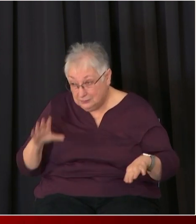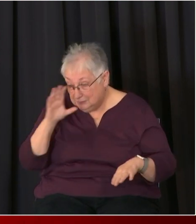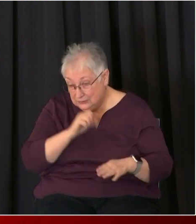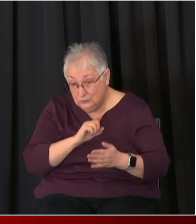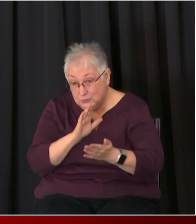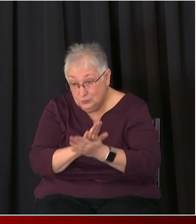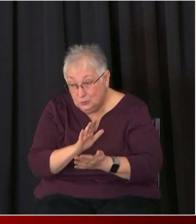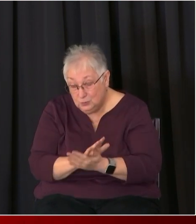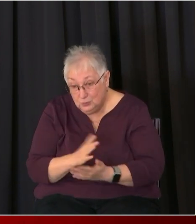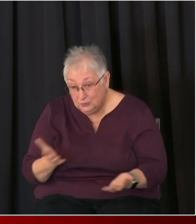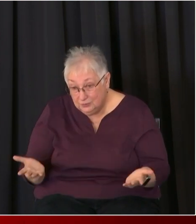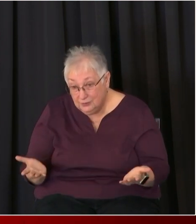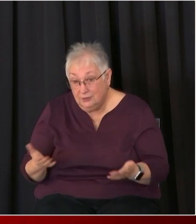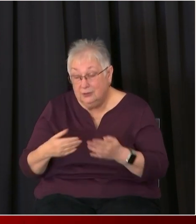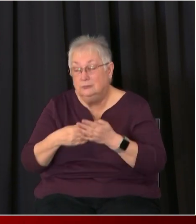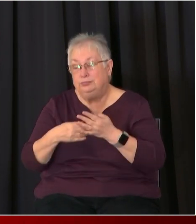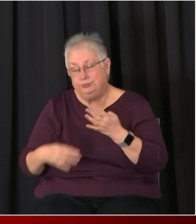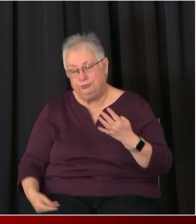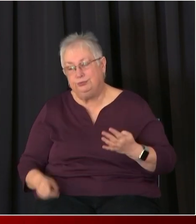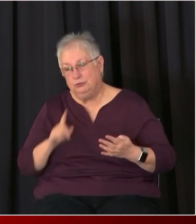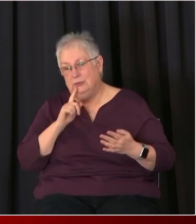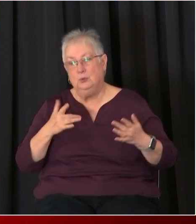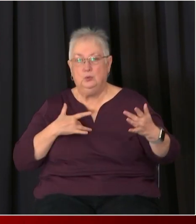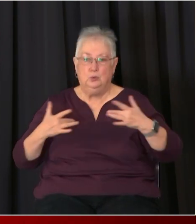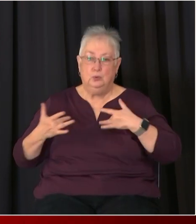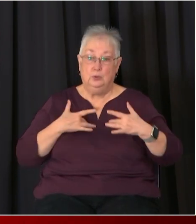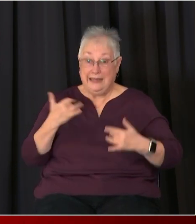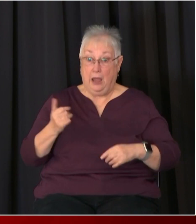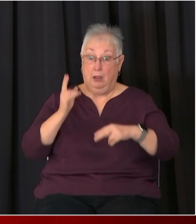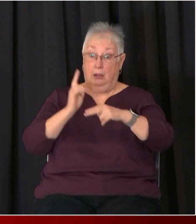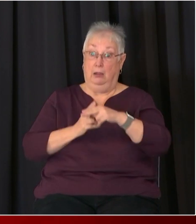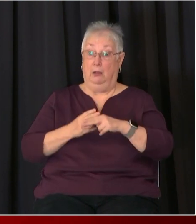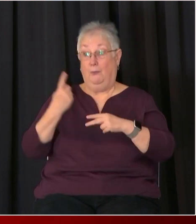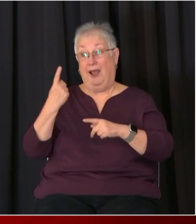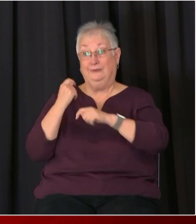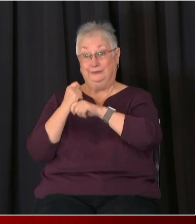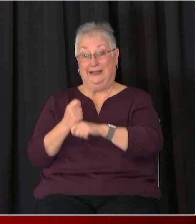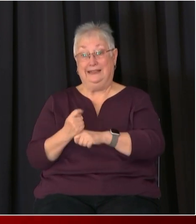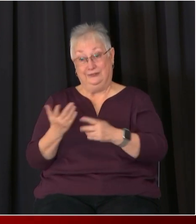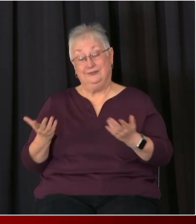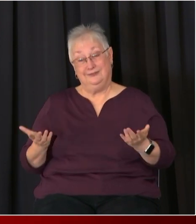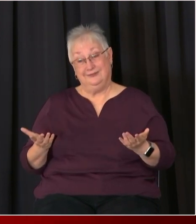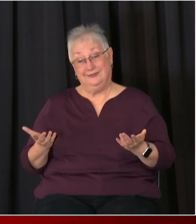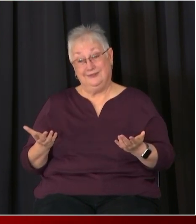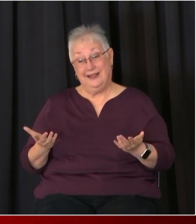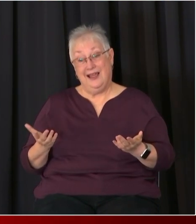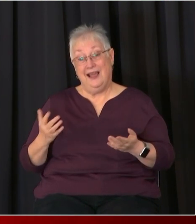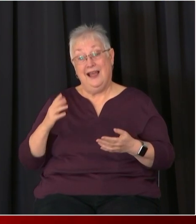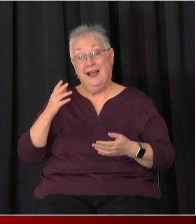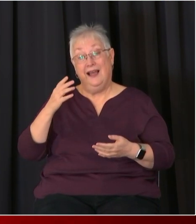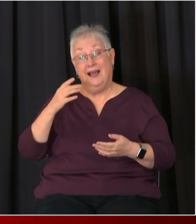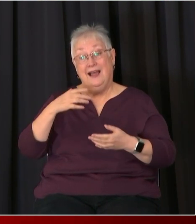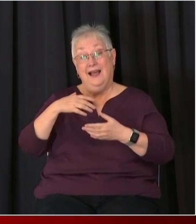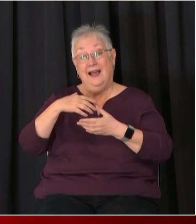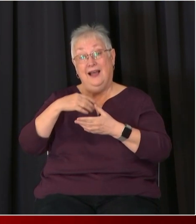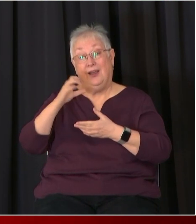mentioned one of the traditions and extracurricular activities and sporting